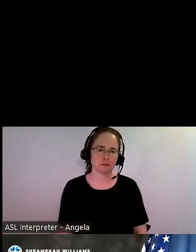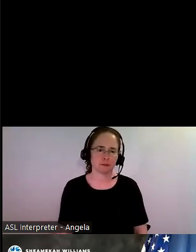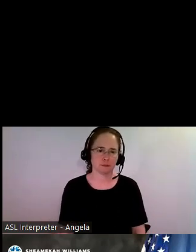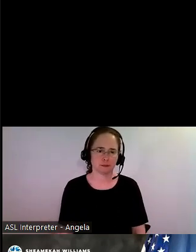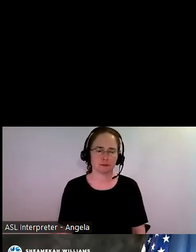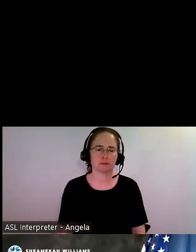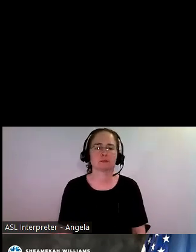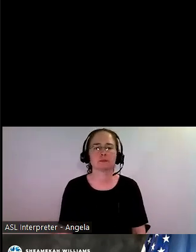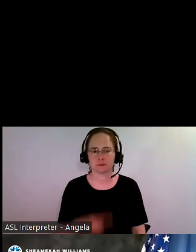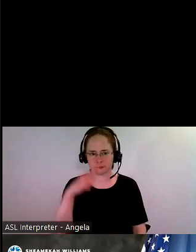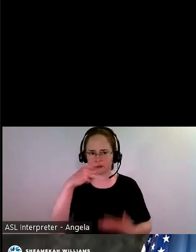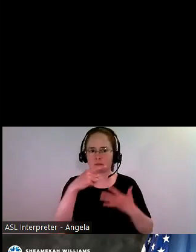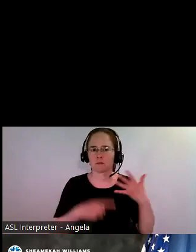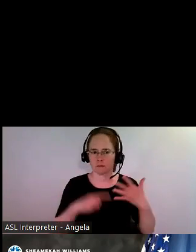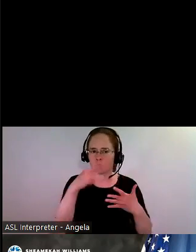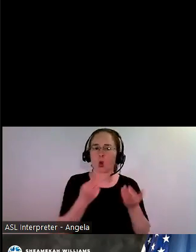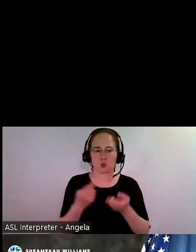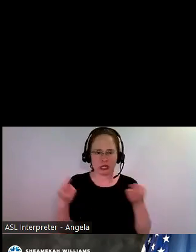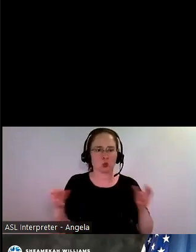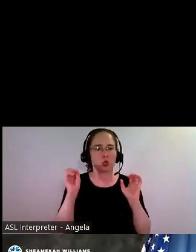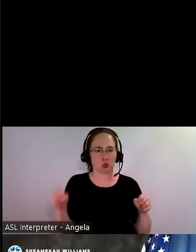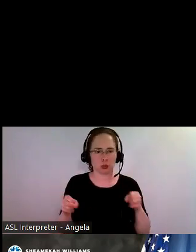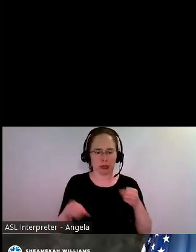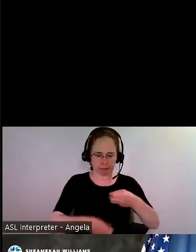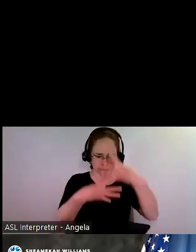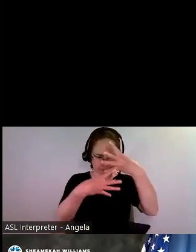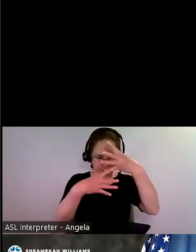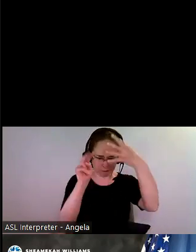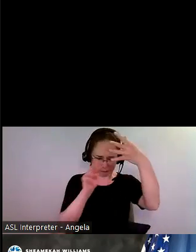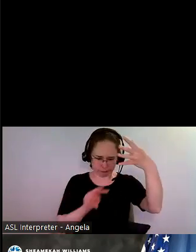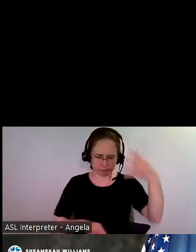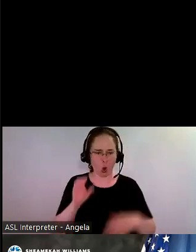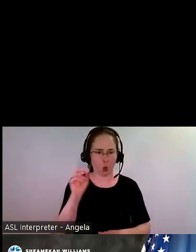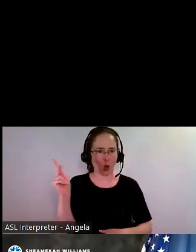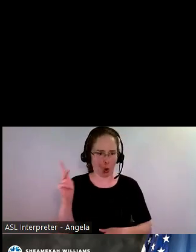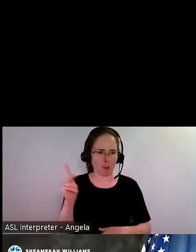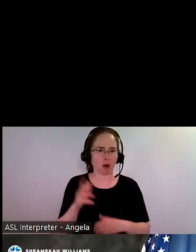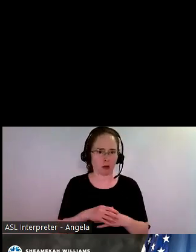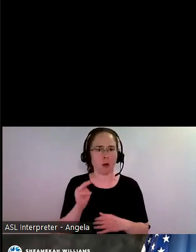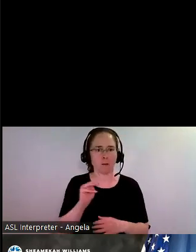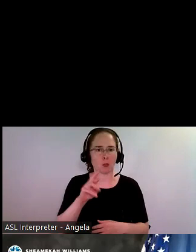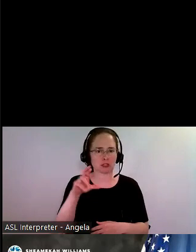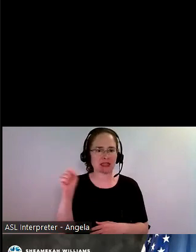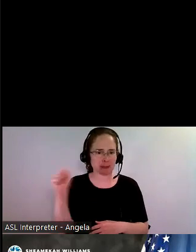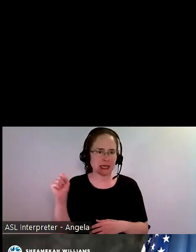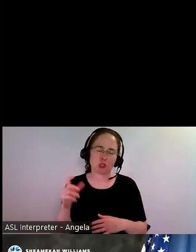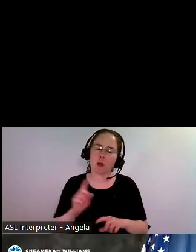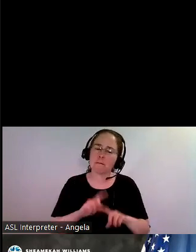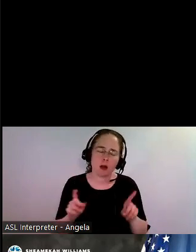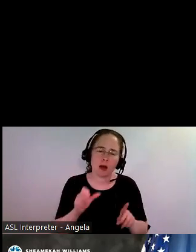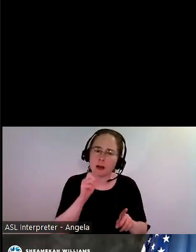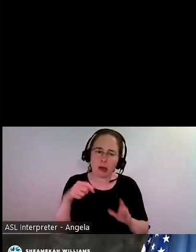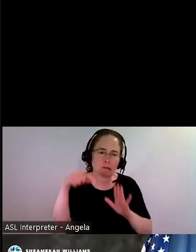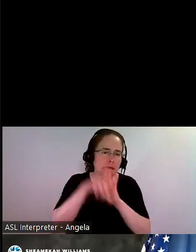And again, here's some great resources that you can connect to specifically around Oklahoma mobile response and stabilization. But I'm not going to further ado,